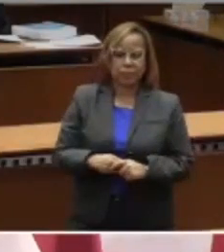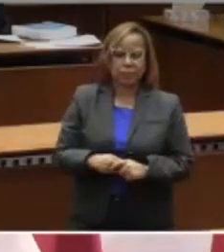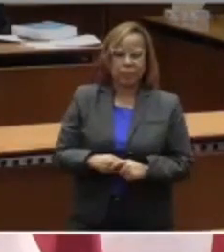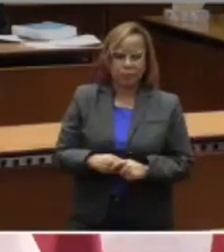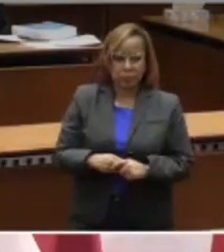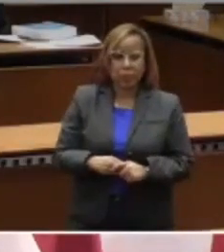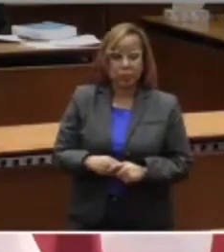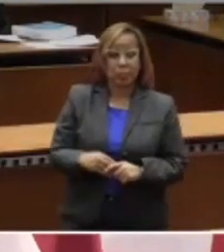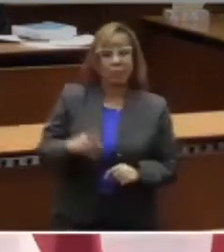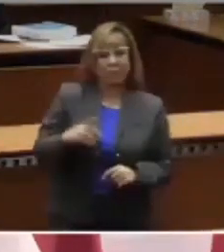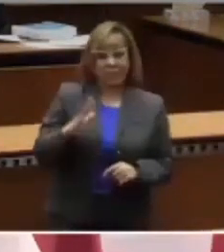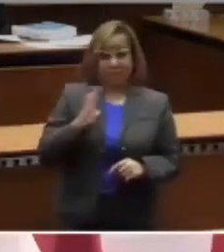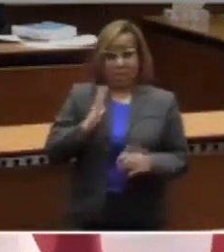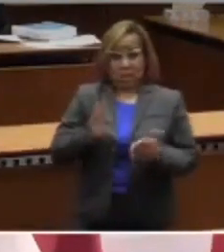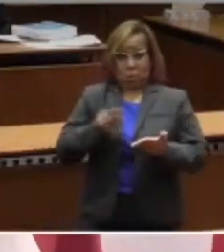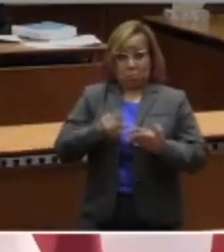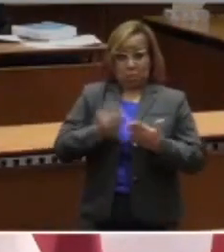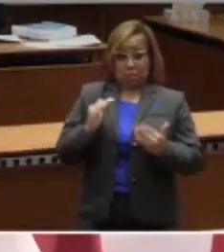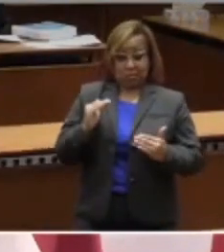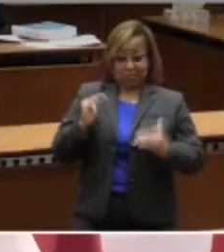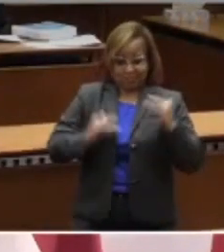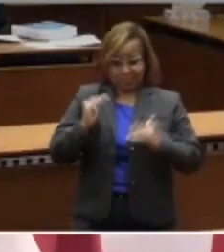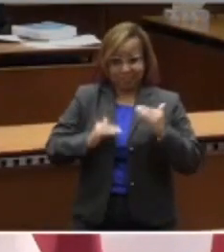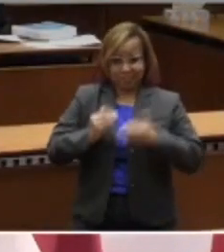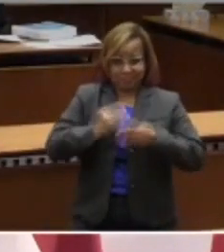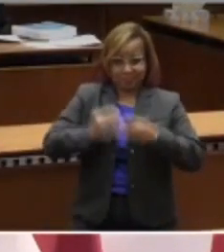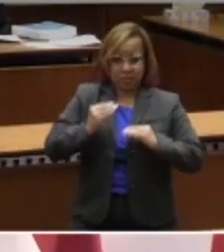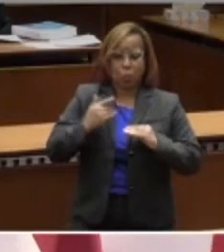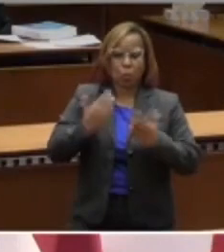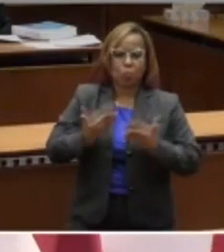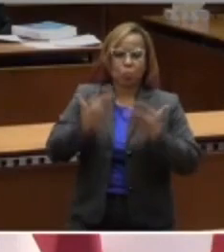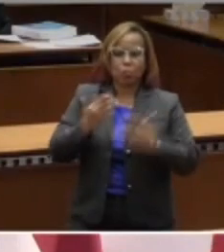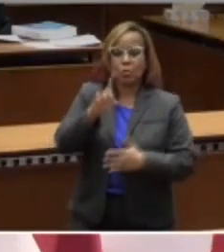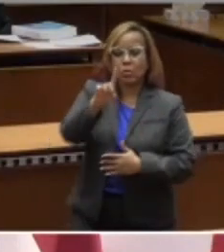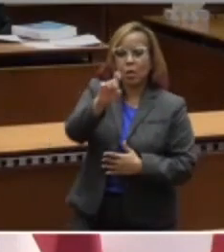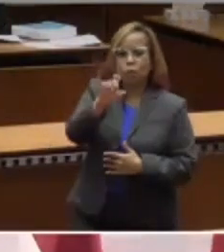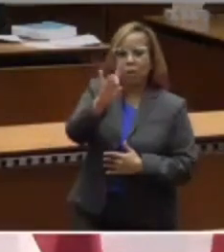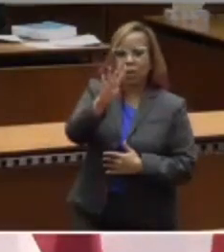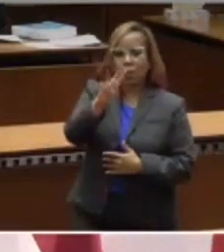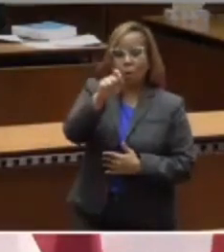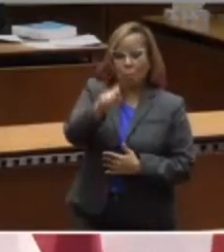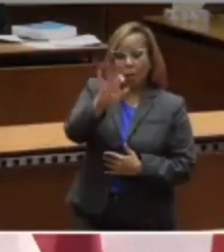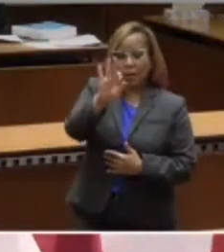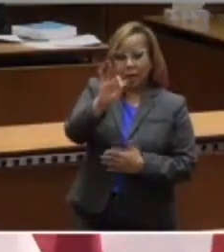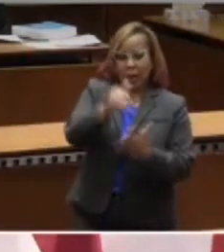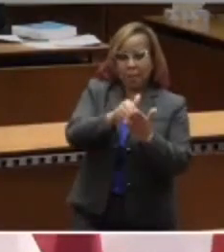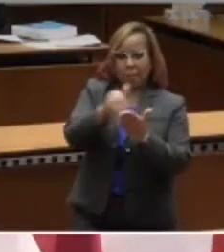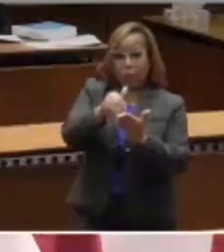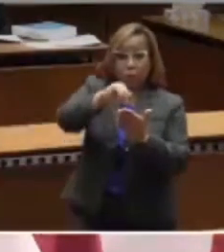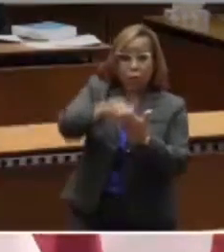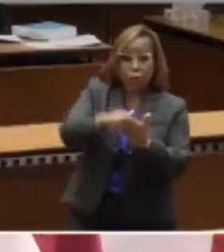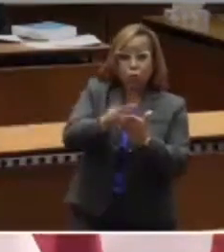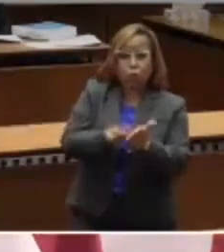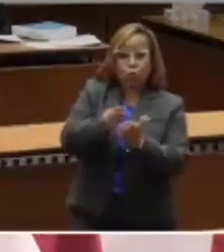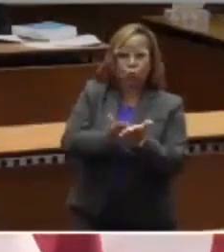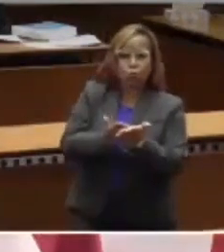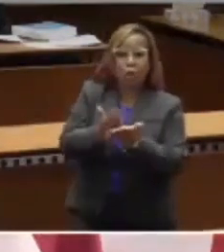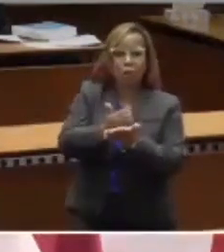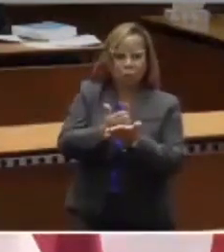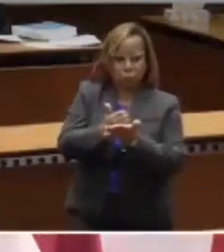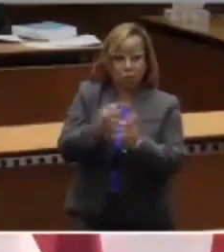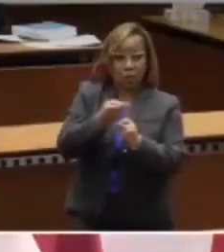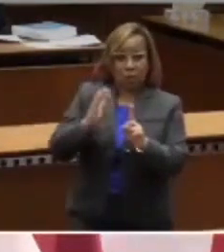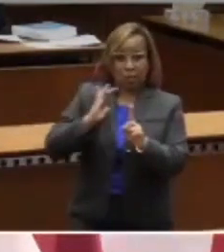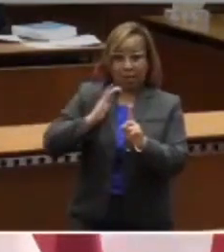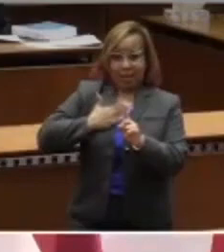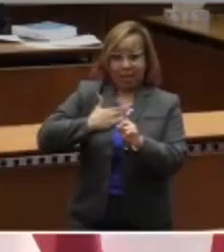And to further balance our budget, we propose $184.9 million in new revenues and draws